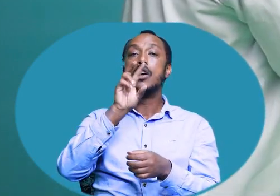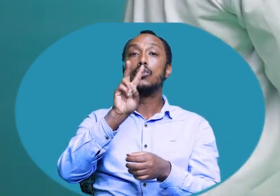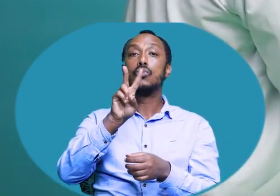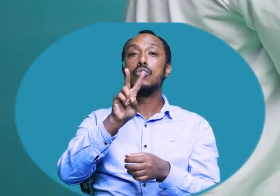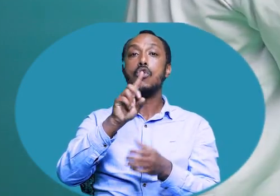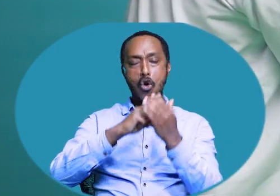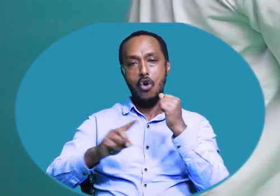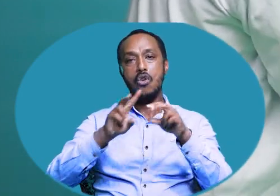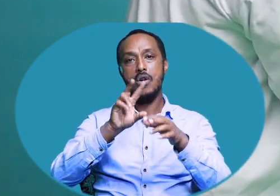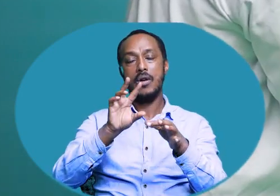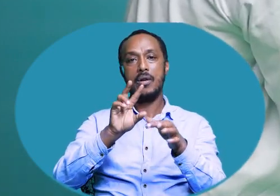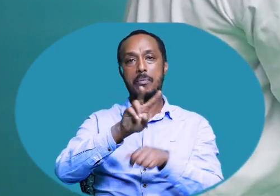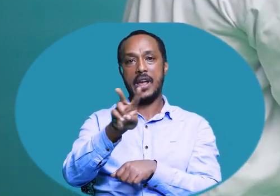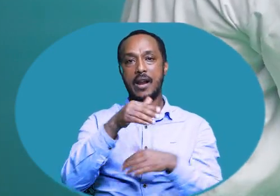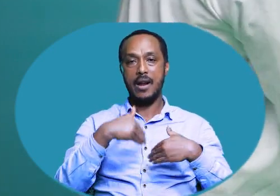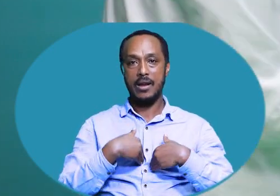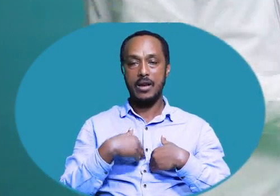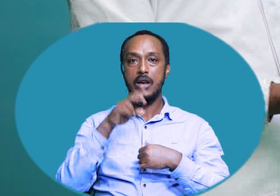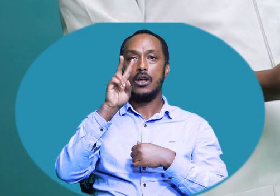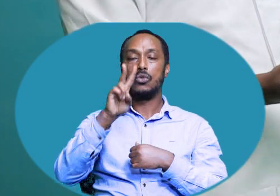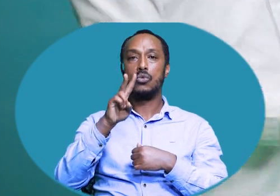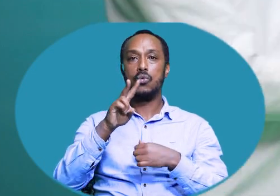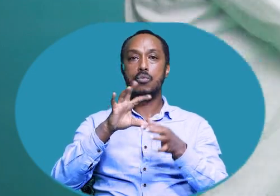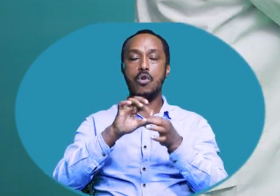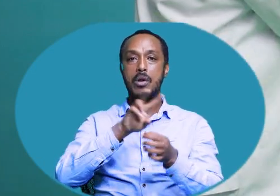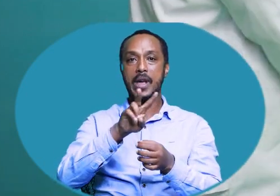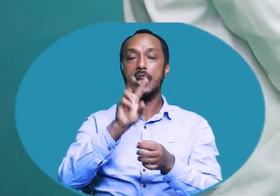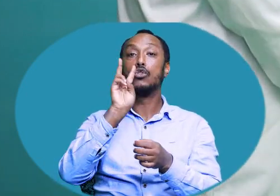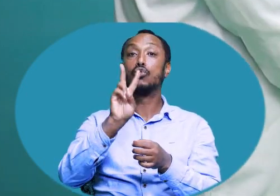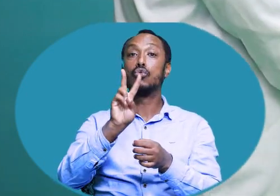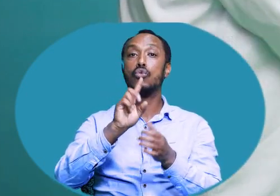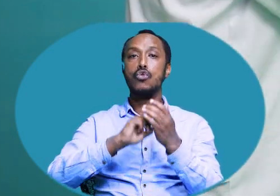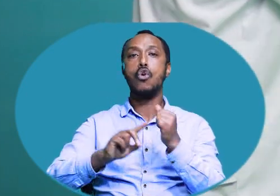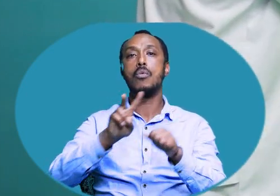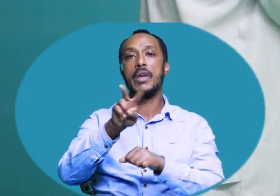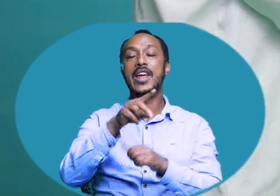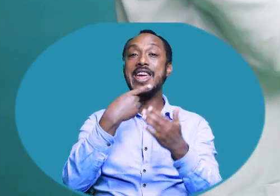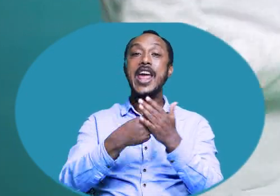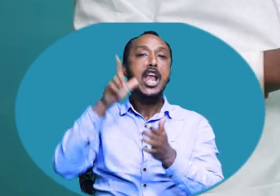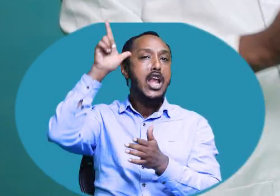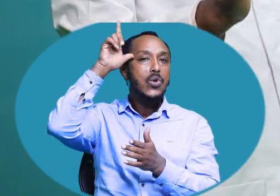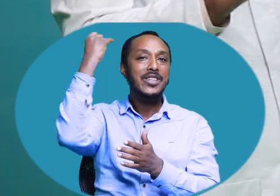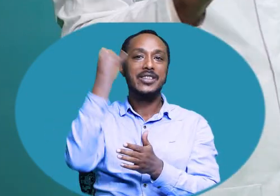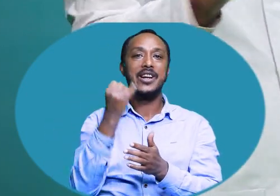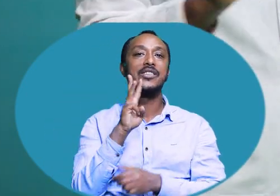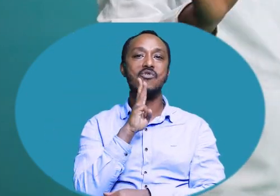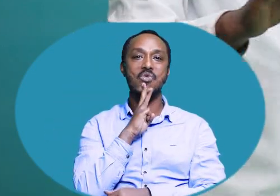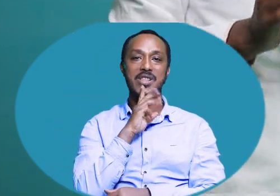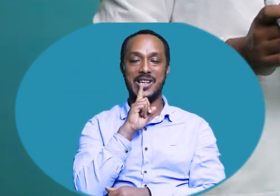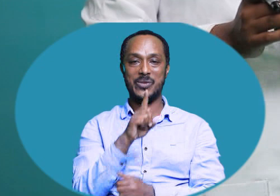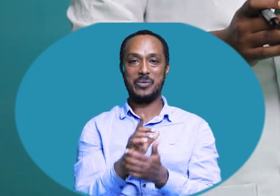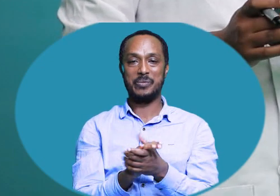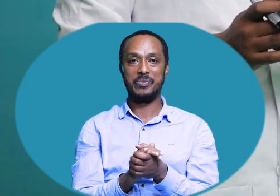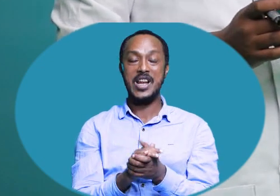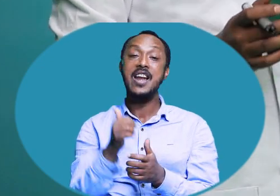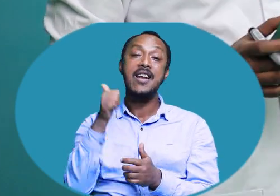This one also bond pair. How many bond pair? 2 bond pair, 2 lone pair. Lone pairs are not participating